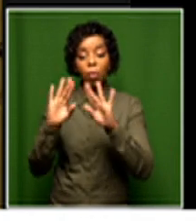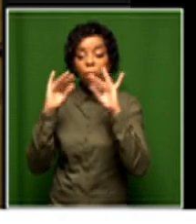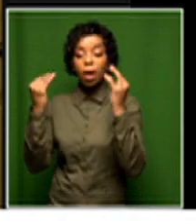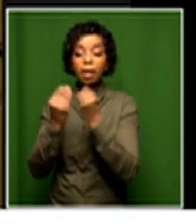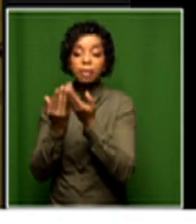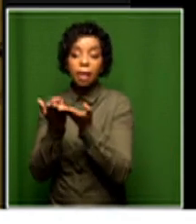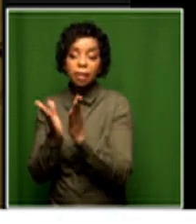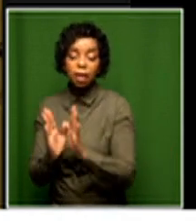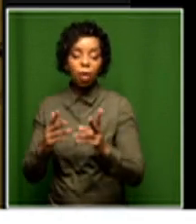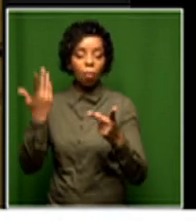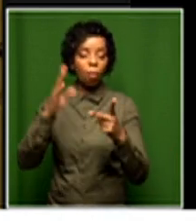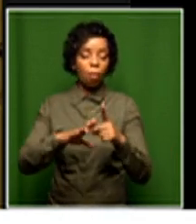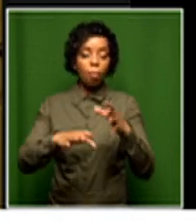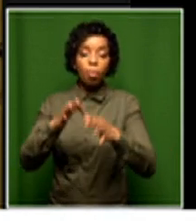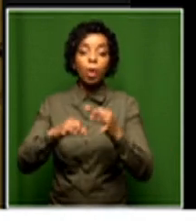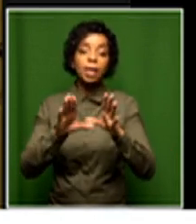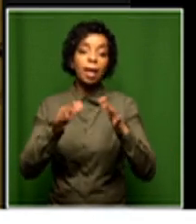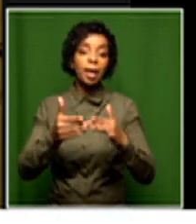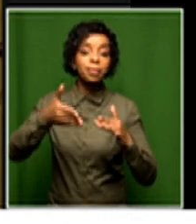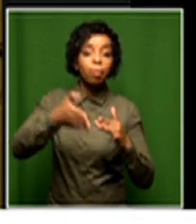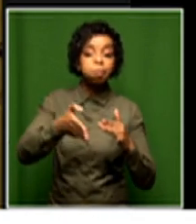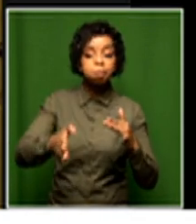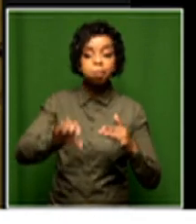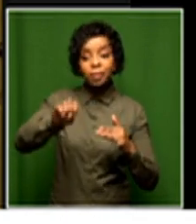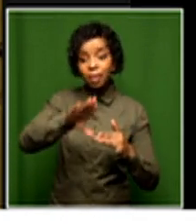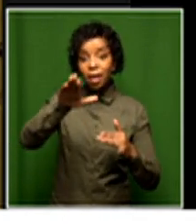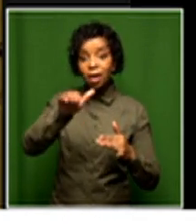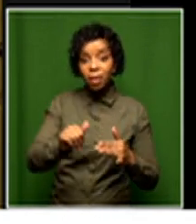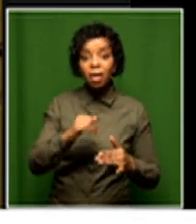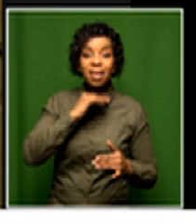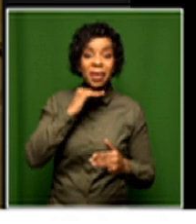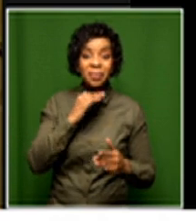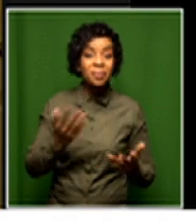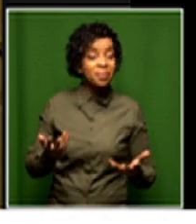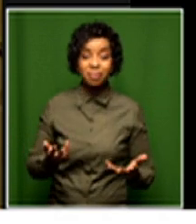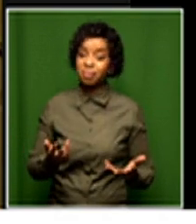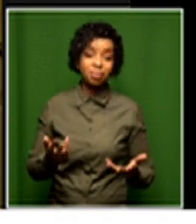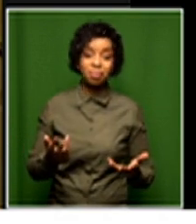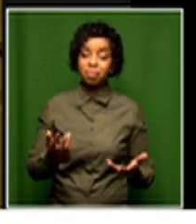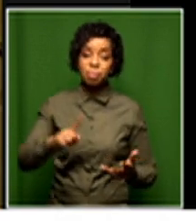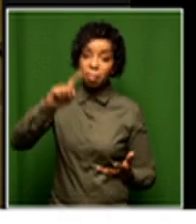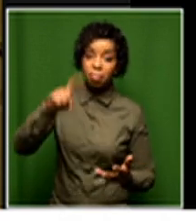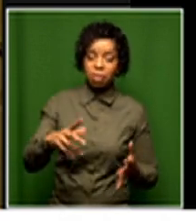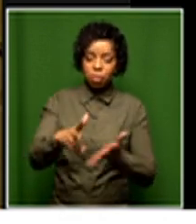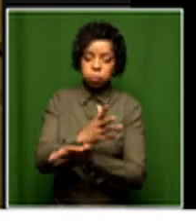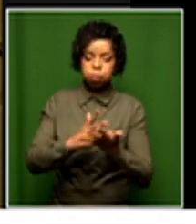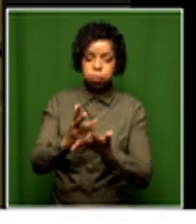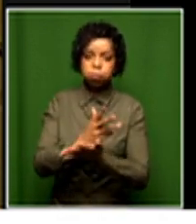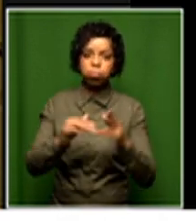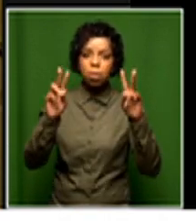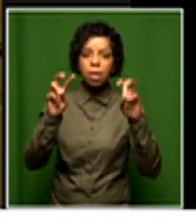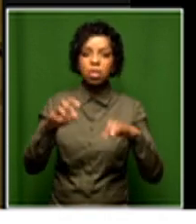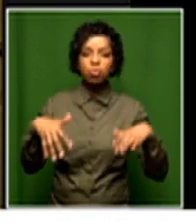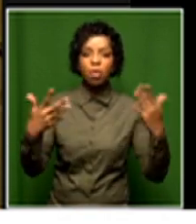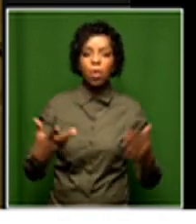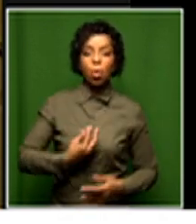or political parties in South Africa who's having sufficient conversation around the issue of youth unemployment